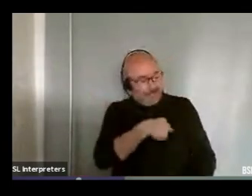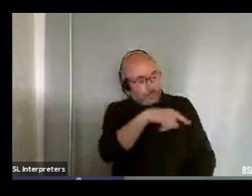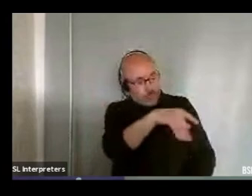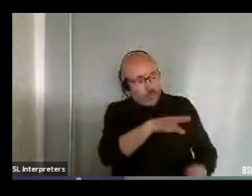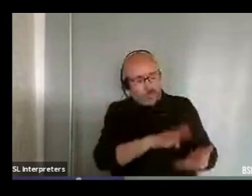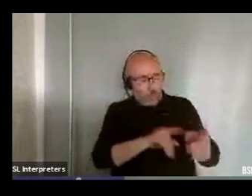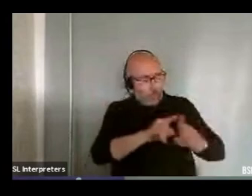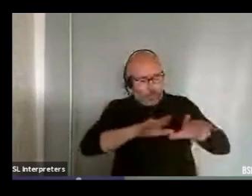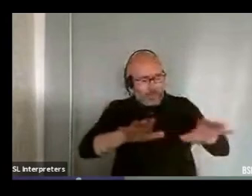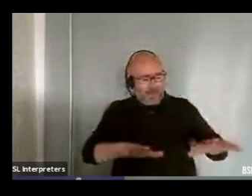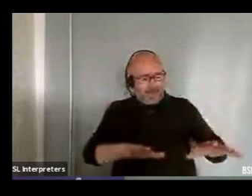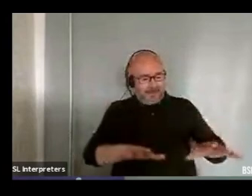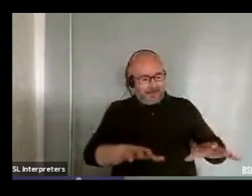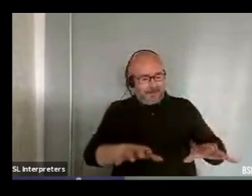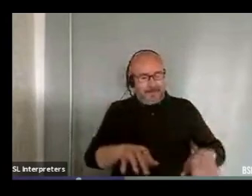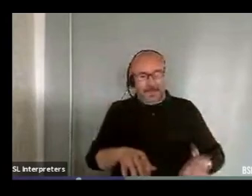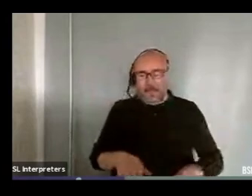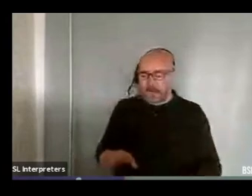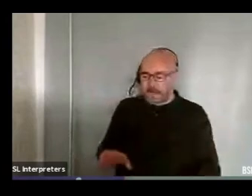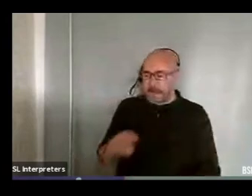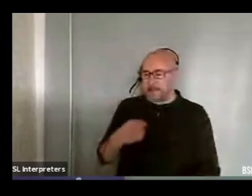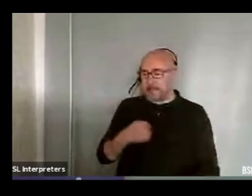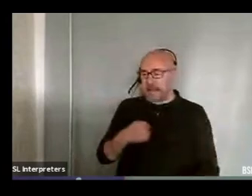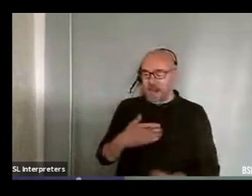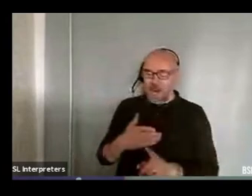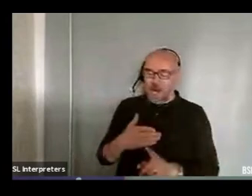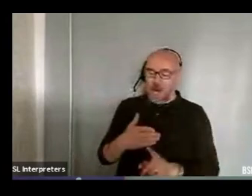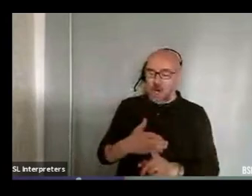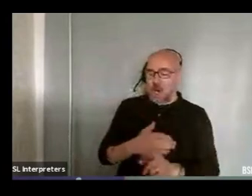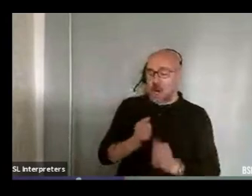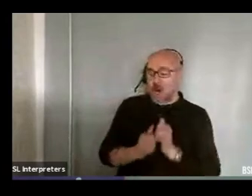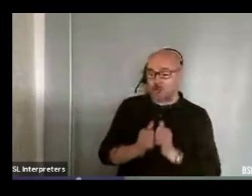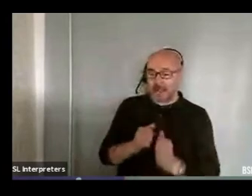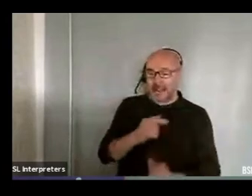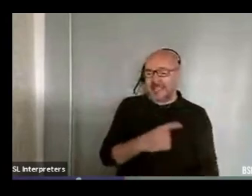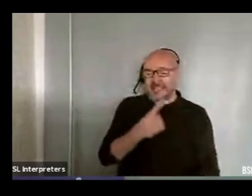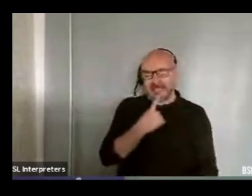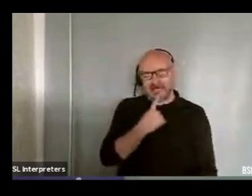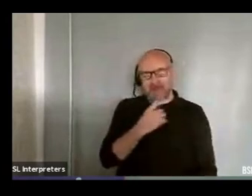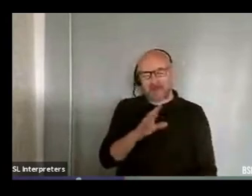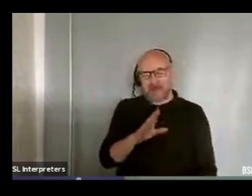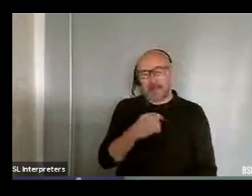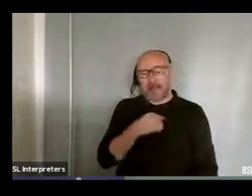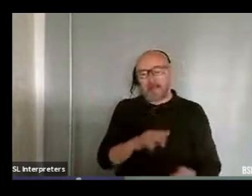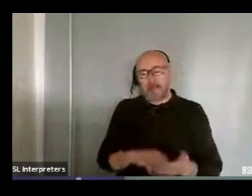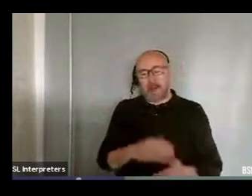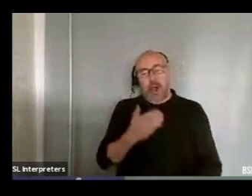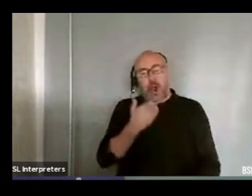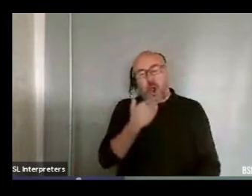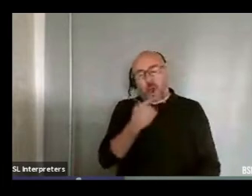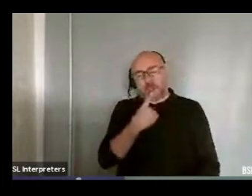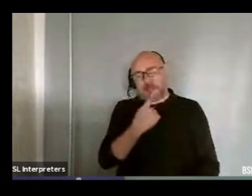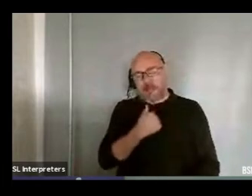one of the trouble ones, he said, "She always loved me best. She used to tell me that all the time." And we all started